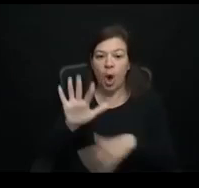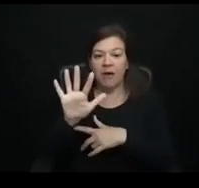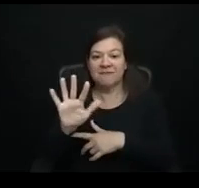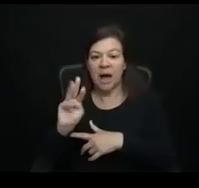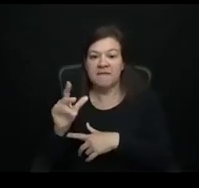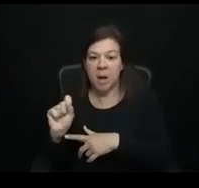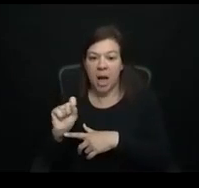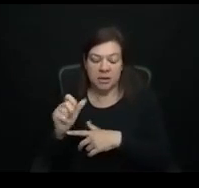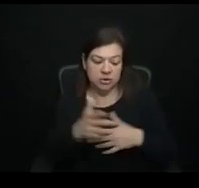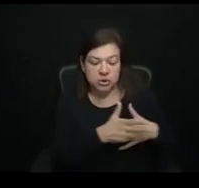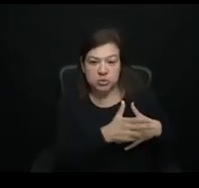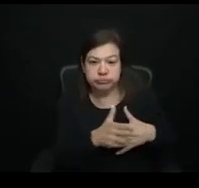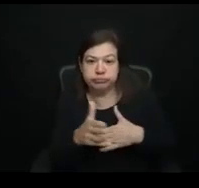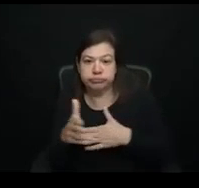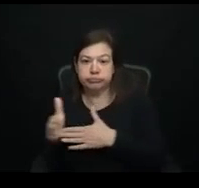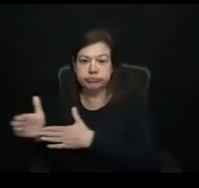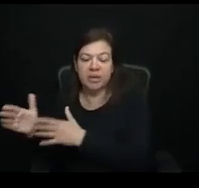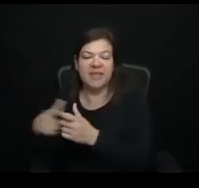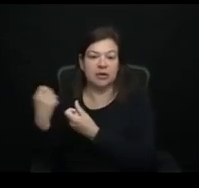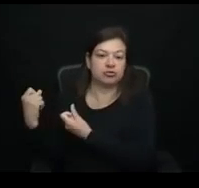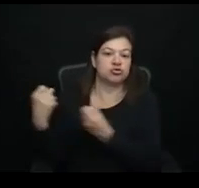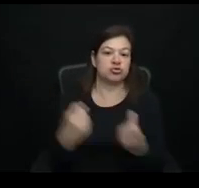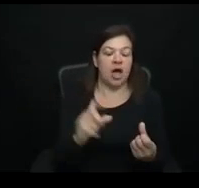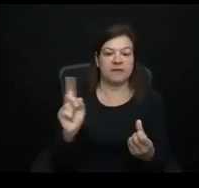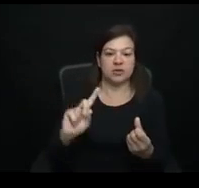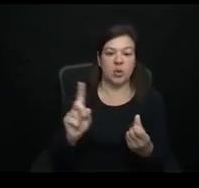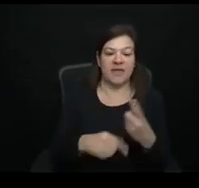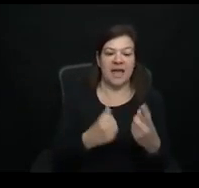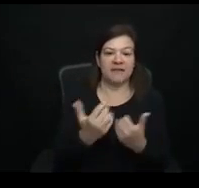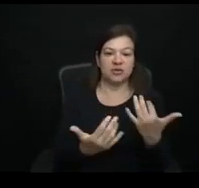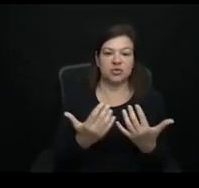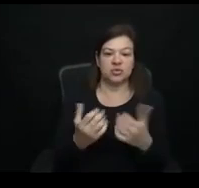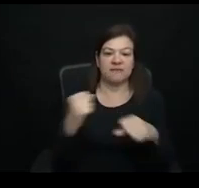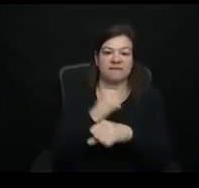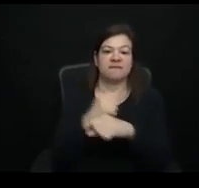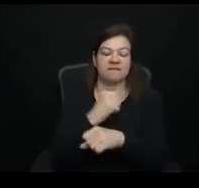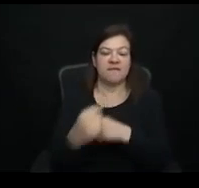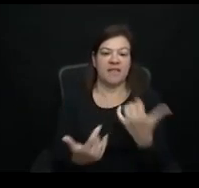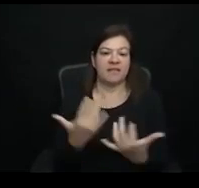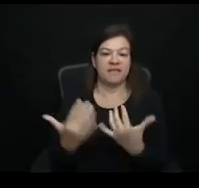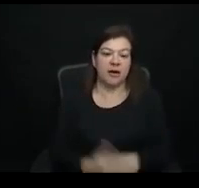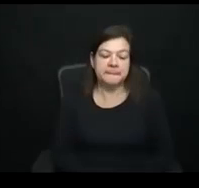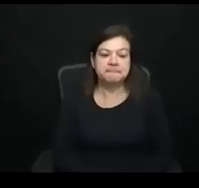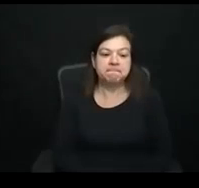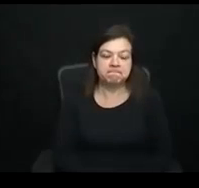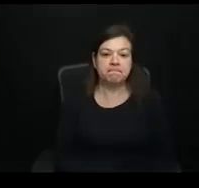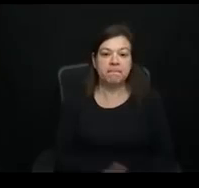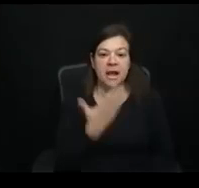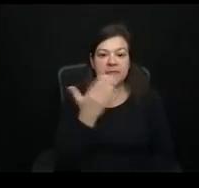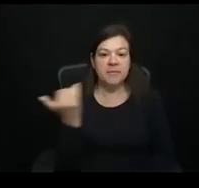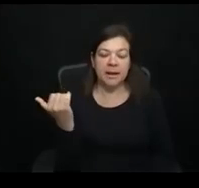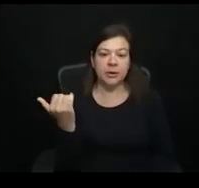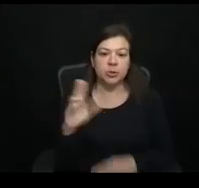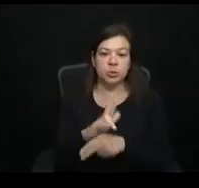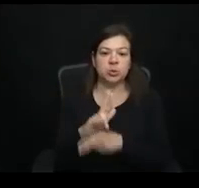work. They can drive to those spots and then get out, and they can have better production